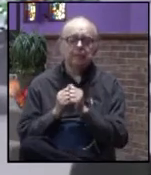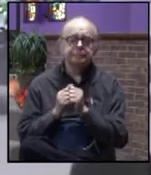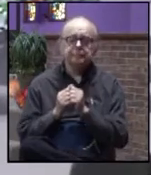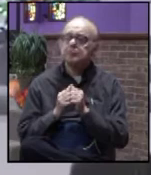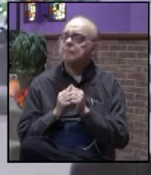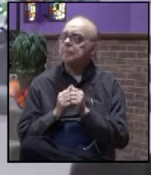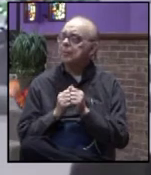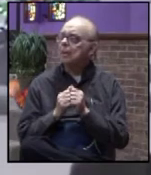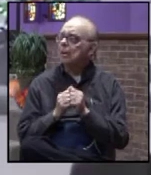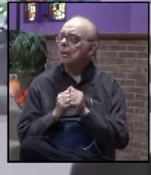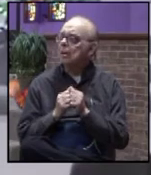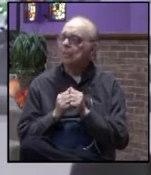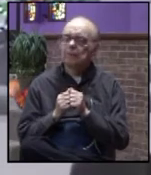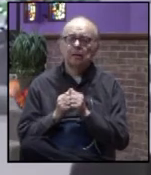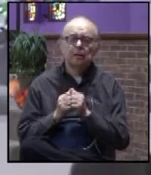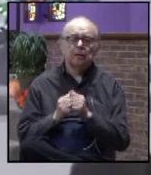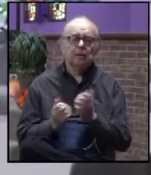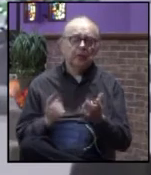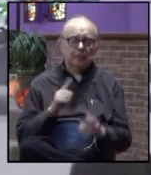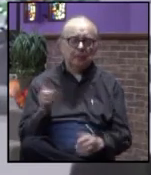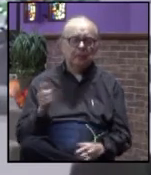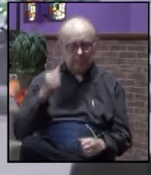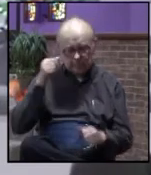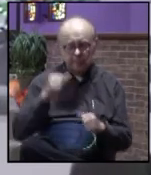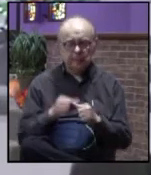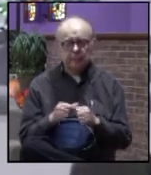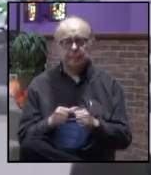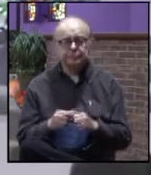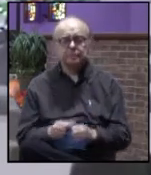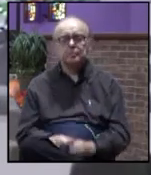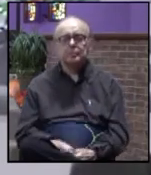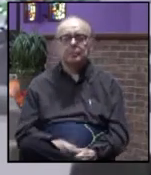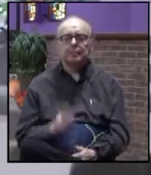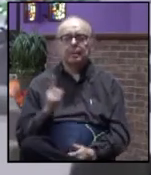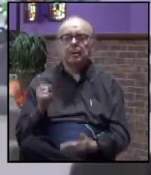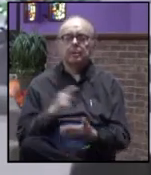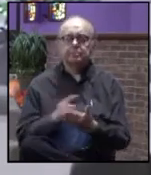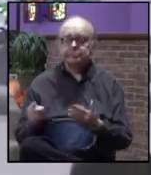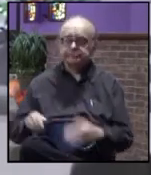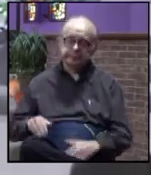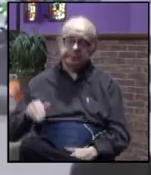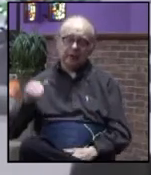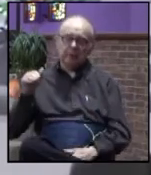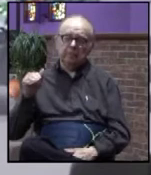And so many of you will remember these things growing up.